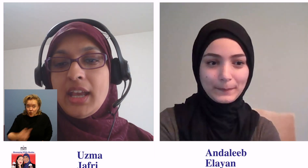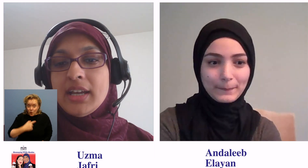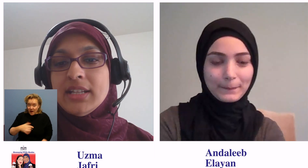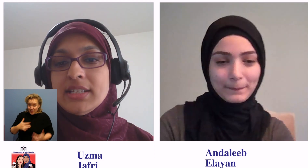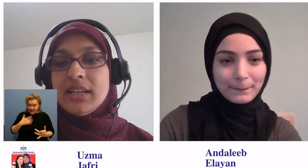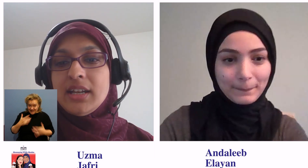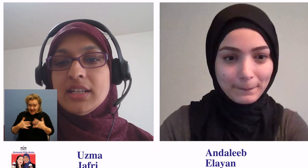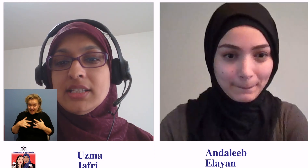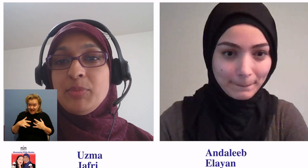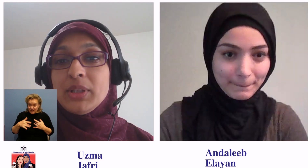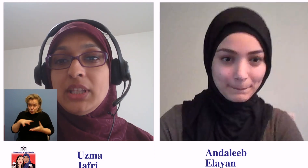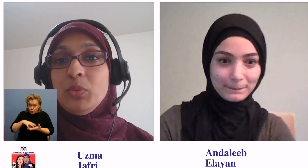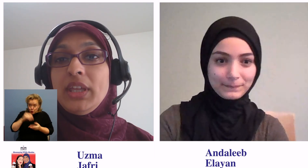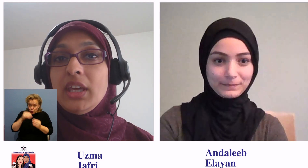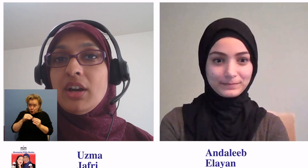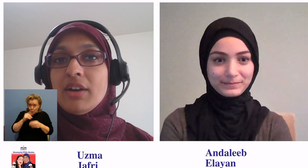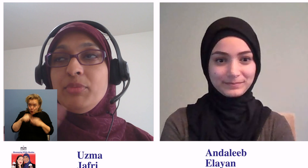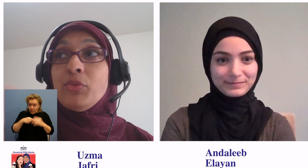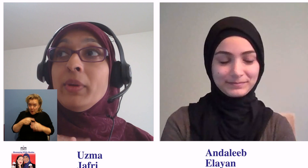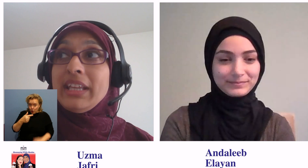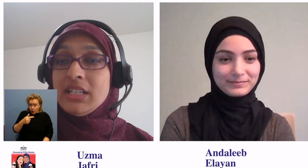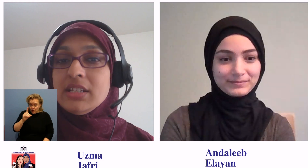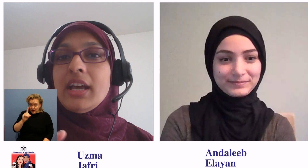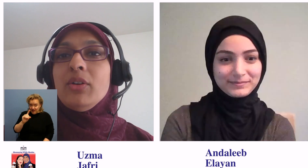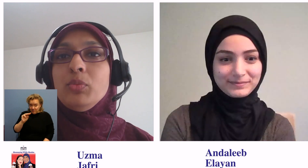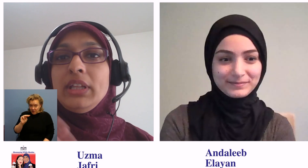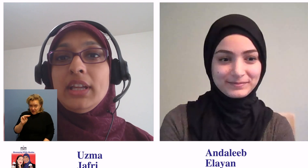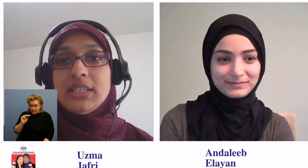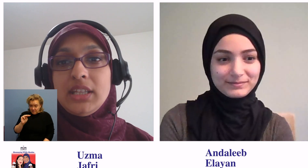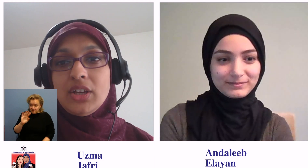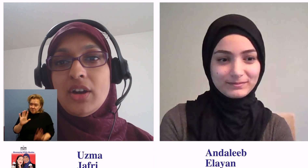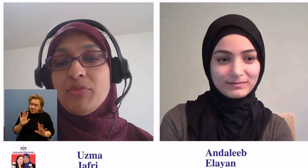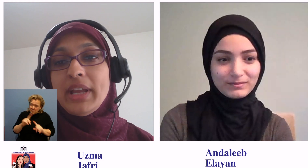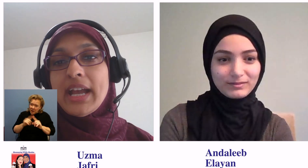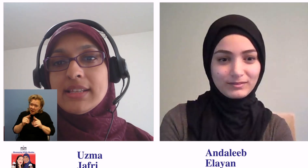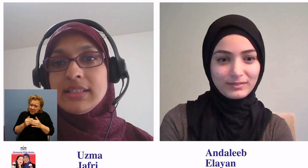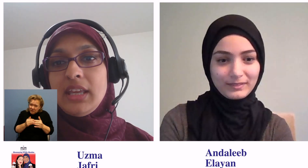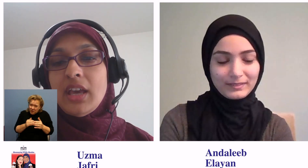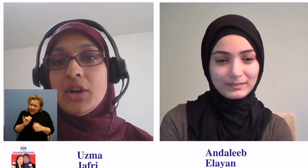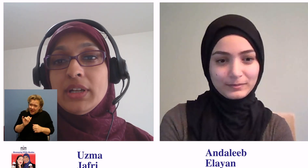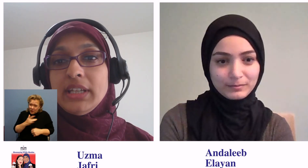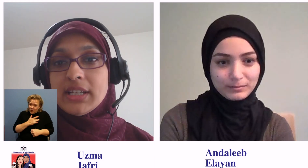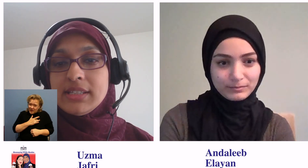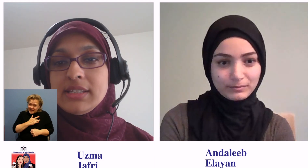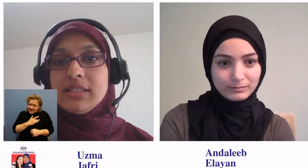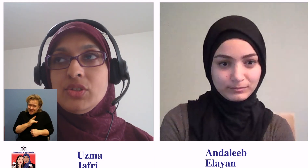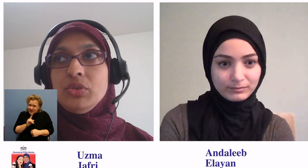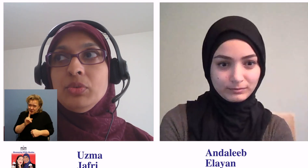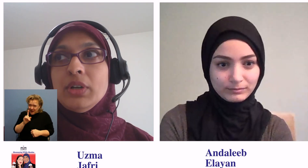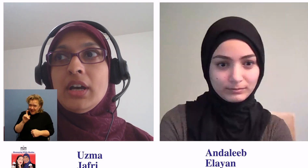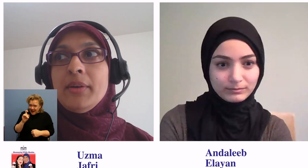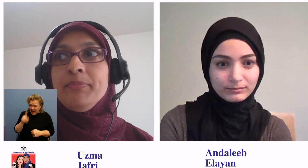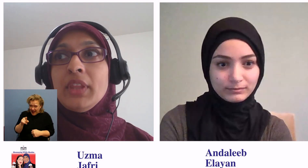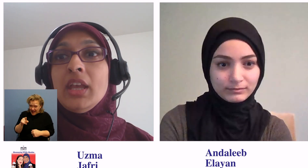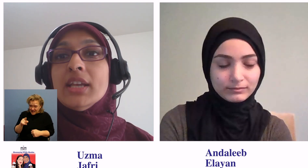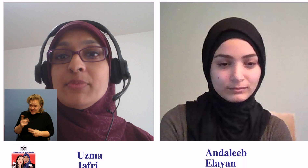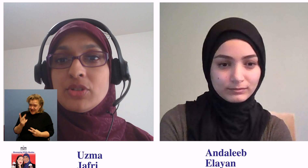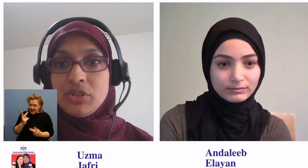and typically we kick off, before we get into that, we like to kick off by asking our guests to,